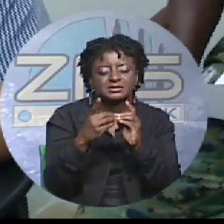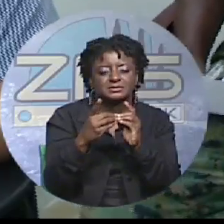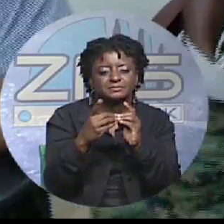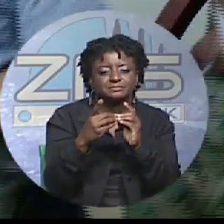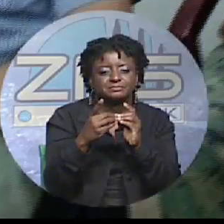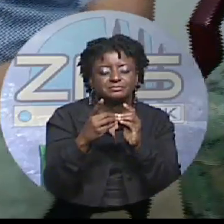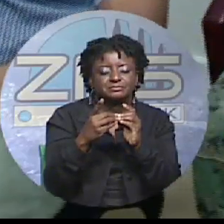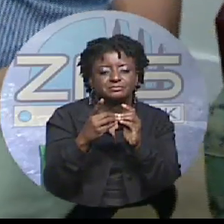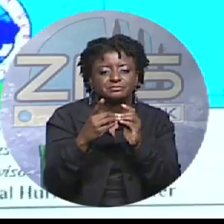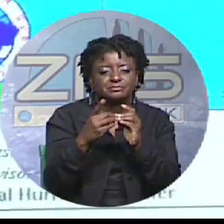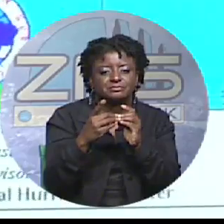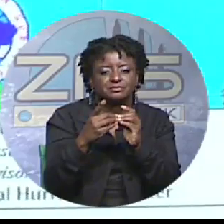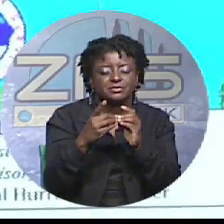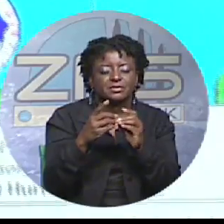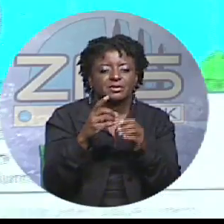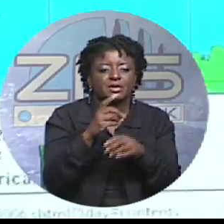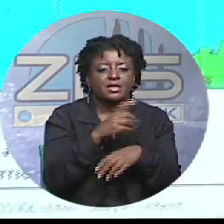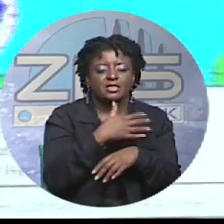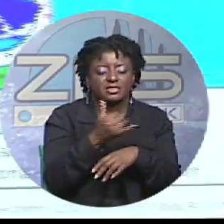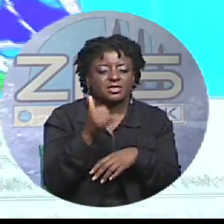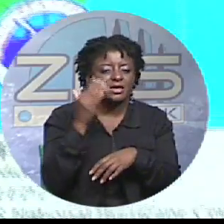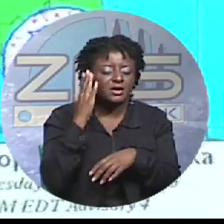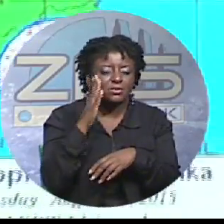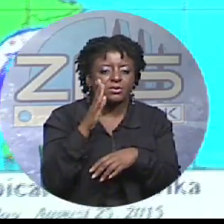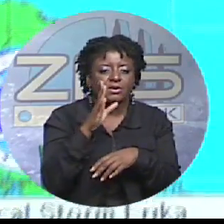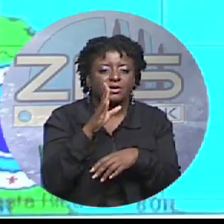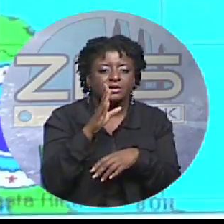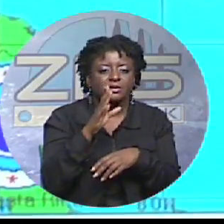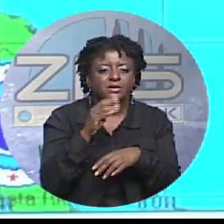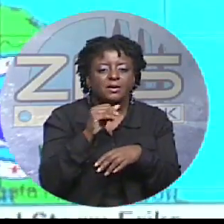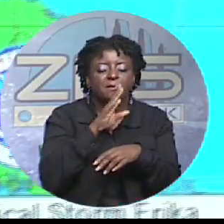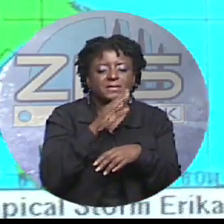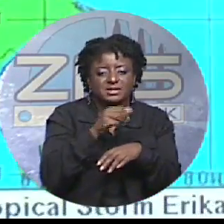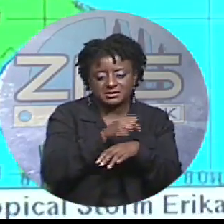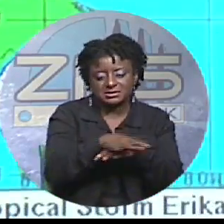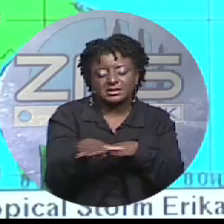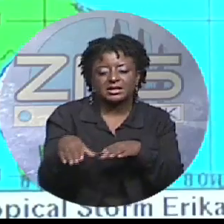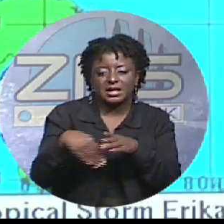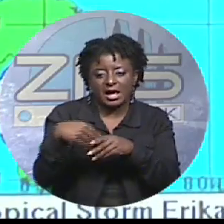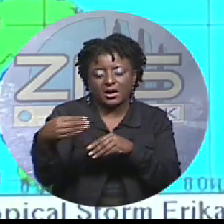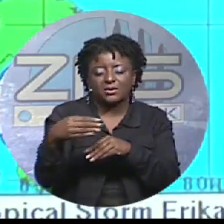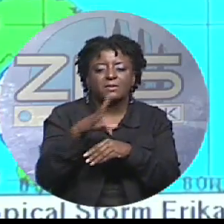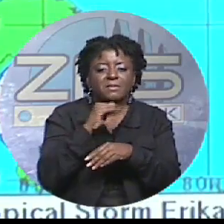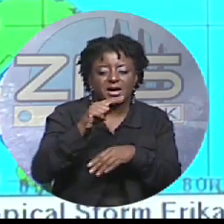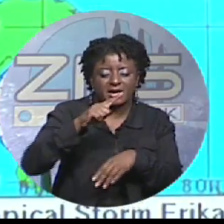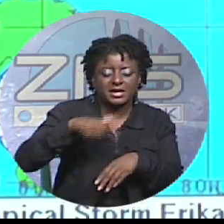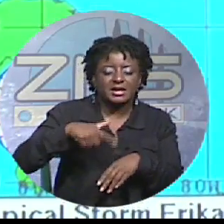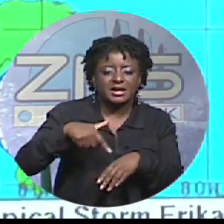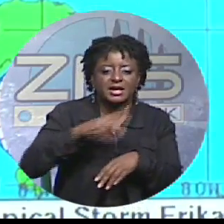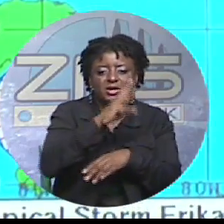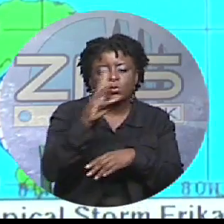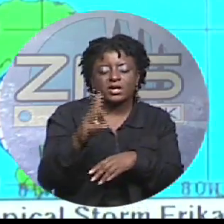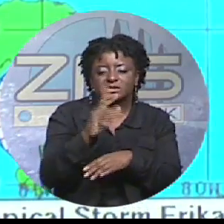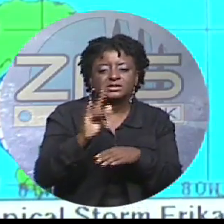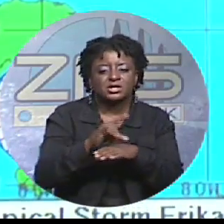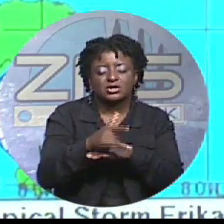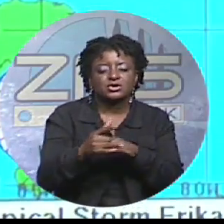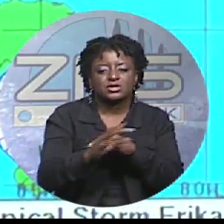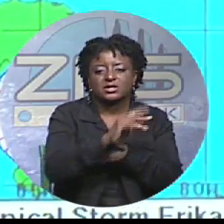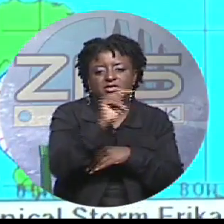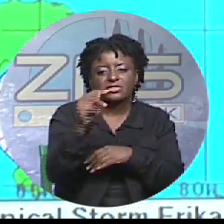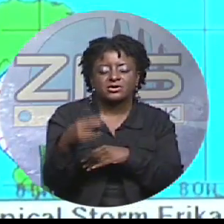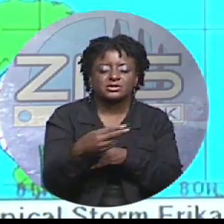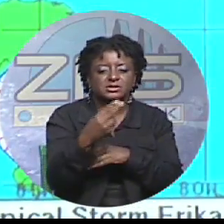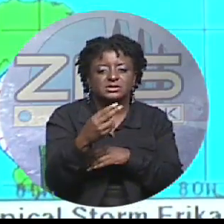Barry confirmed that officers will be deployed by late Wednesday, early Thursday. As it stands, NEMA could be